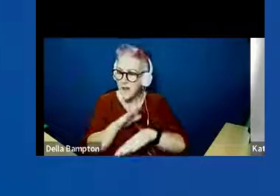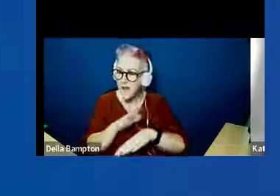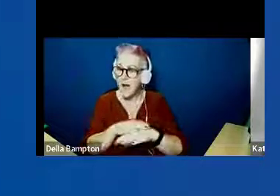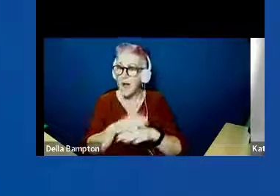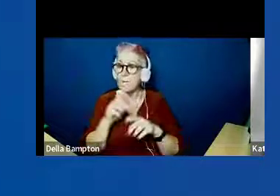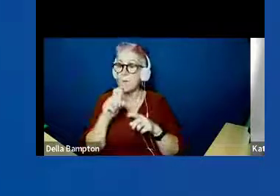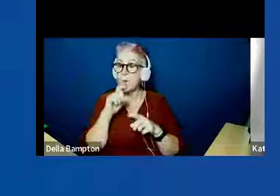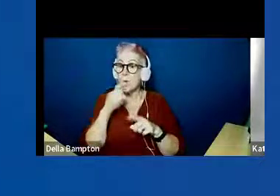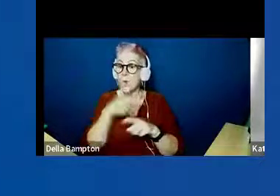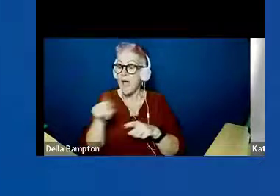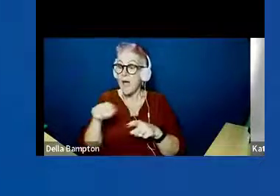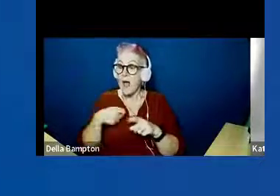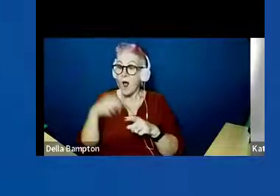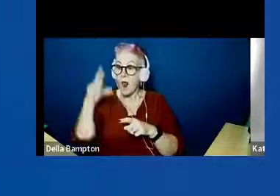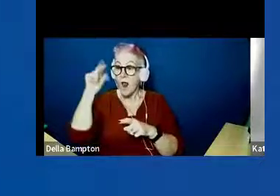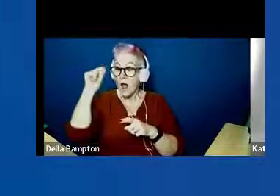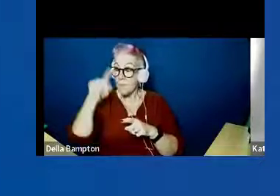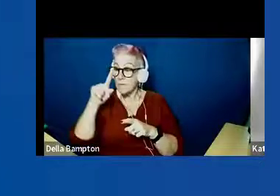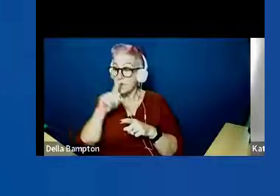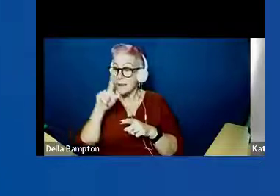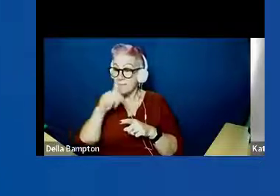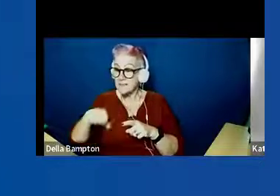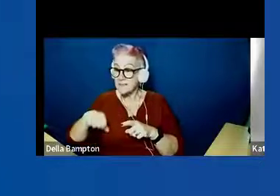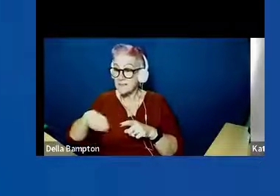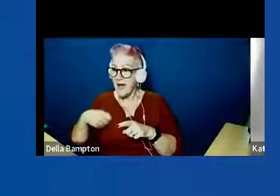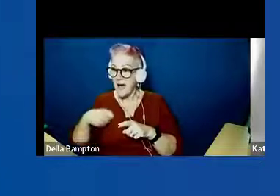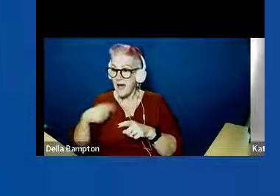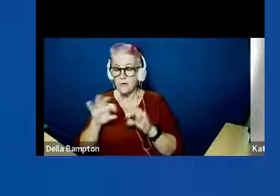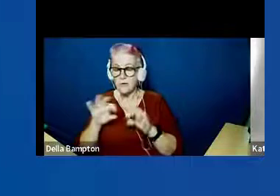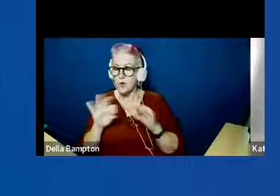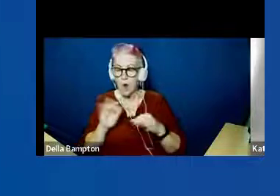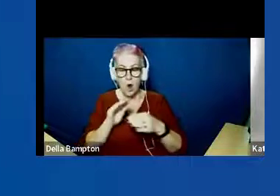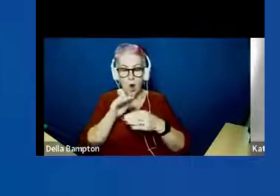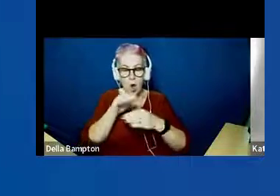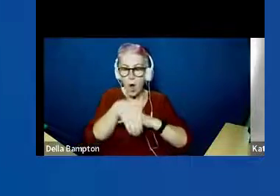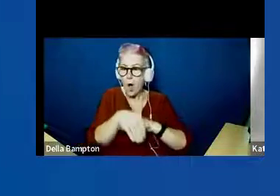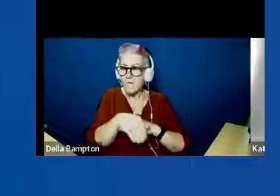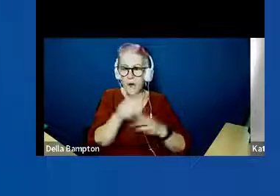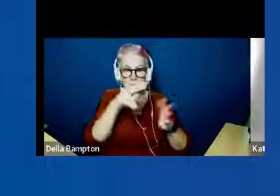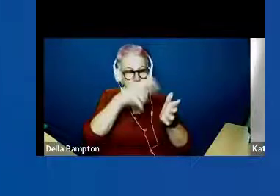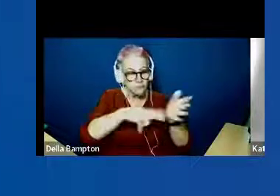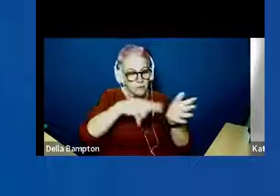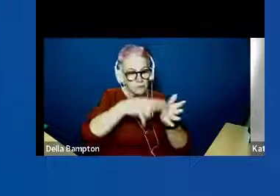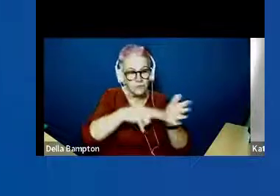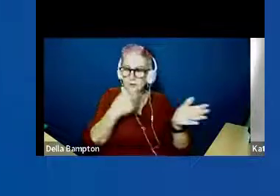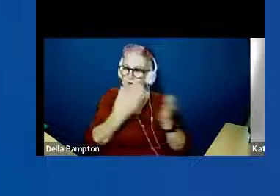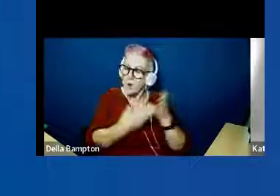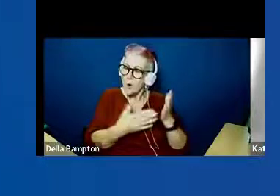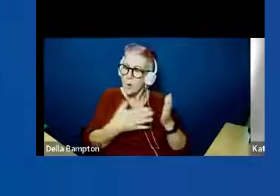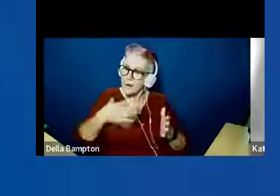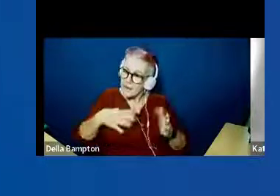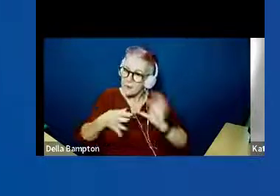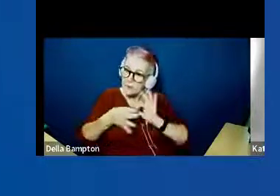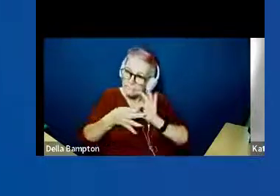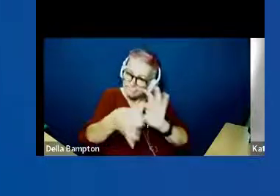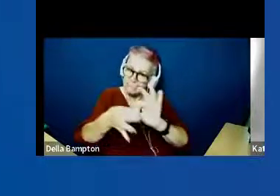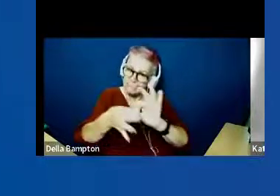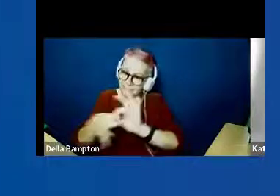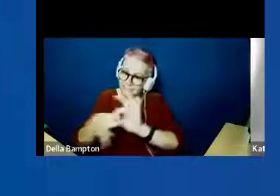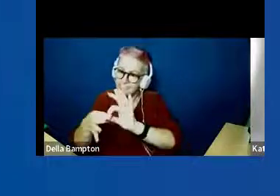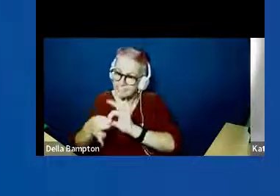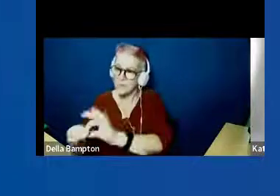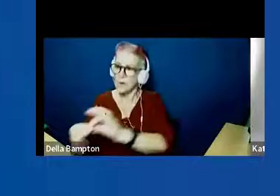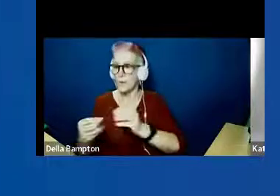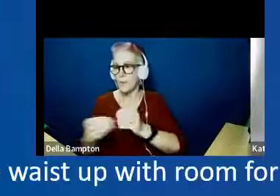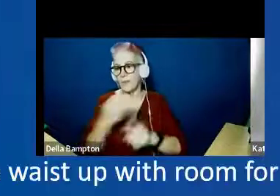story time, it's not just about reading the story, it's about engagement. And she was able to use this as her engagement tool, which was